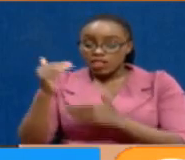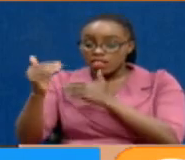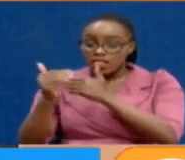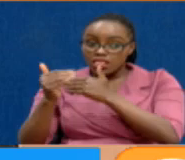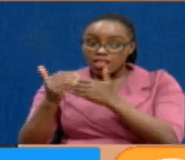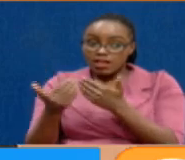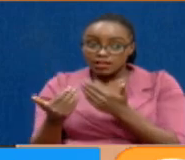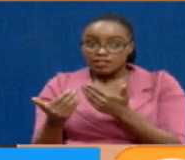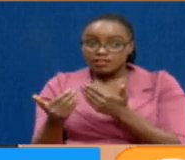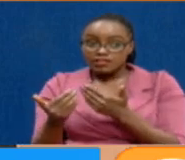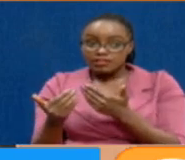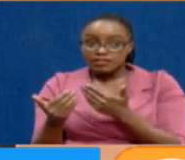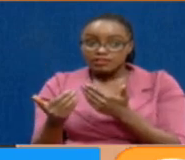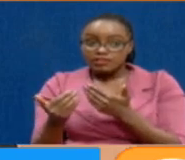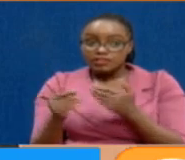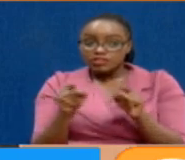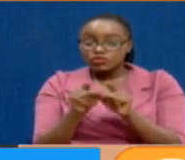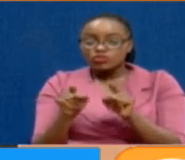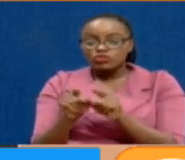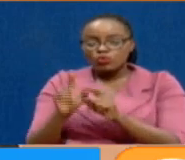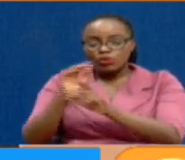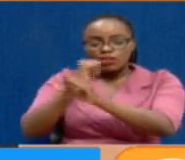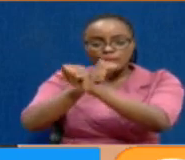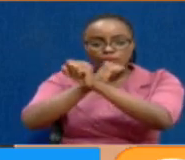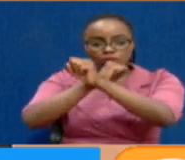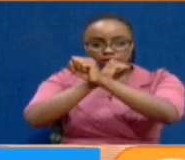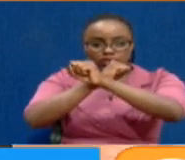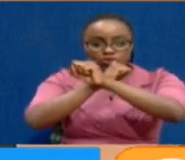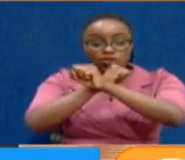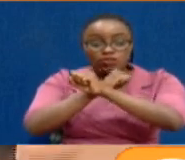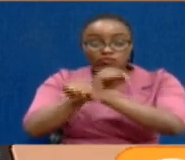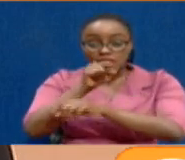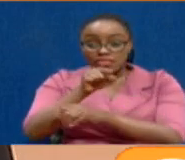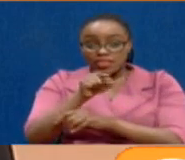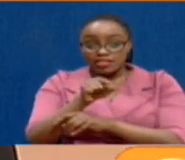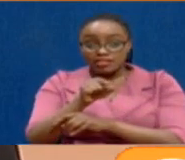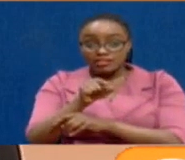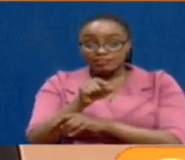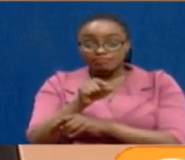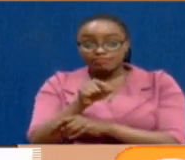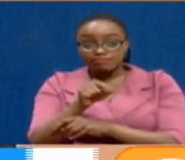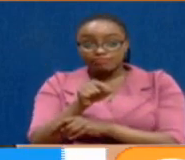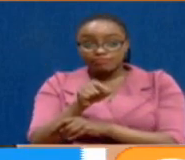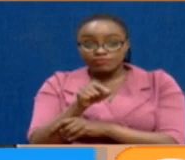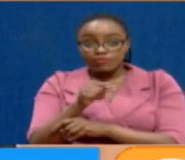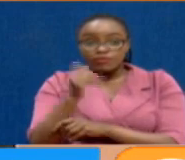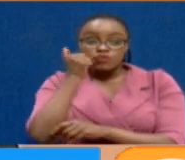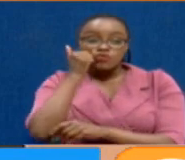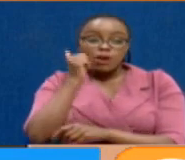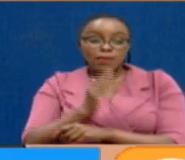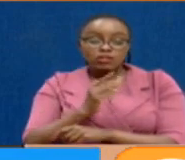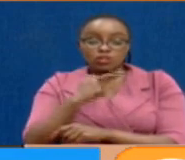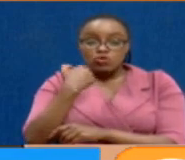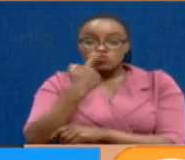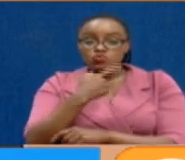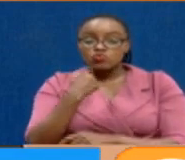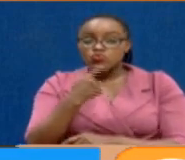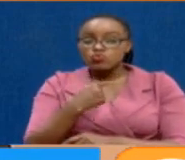her in Migori, of course, with the necessary protection. Those are the kind of patients that I would